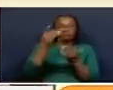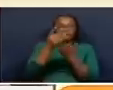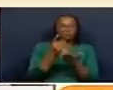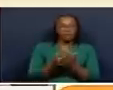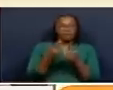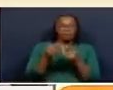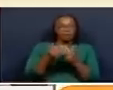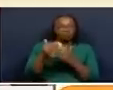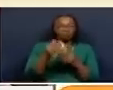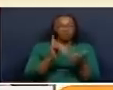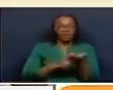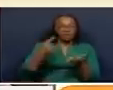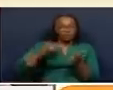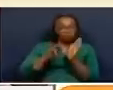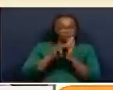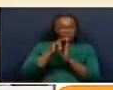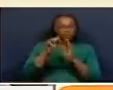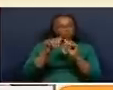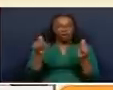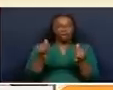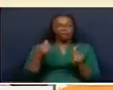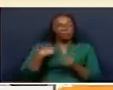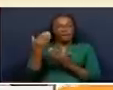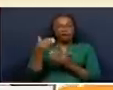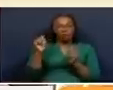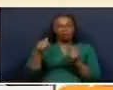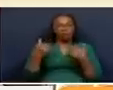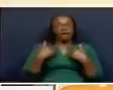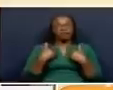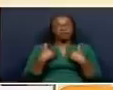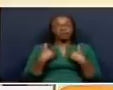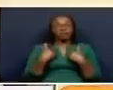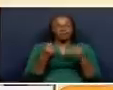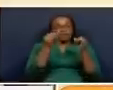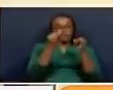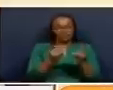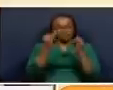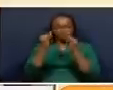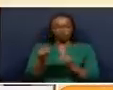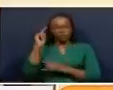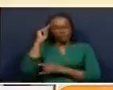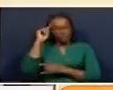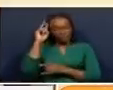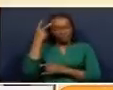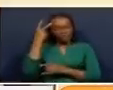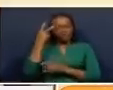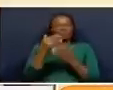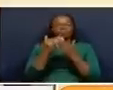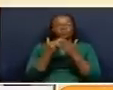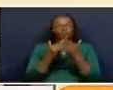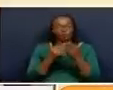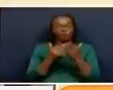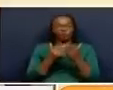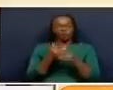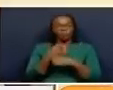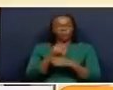I hope sooner rather than later, we will have those forums, and these individuals will think twice before they make some of the promises that